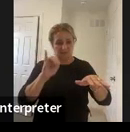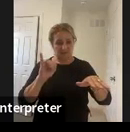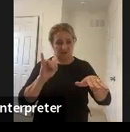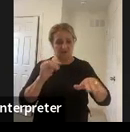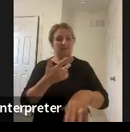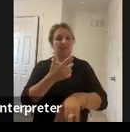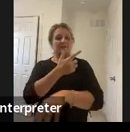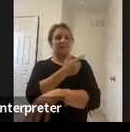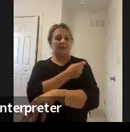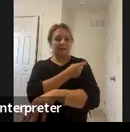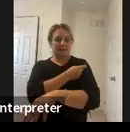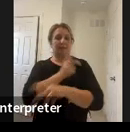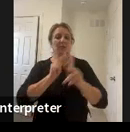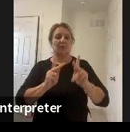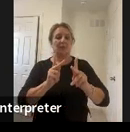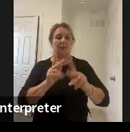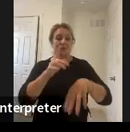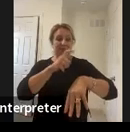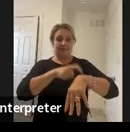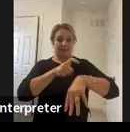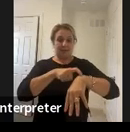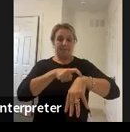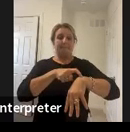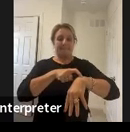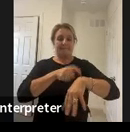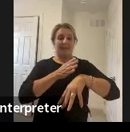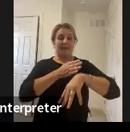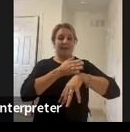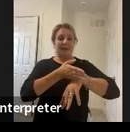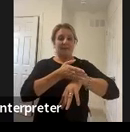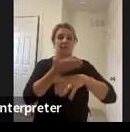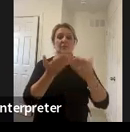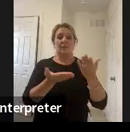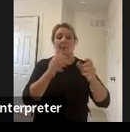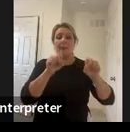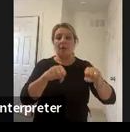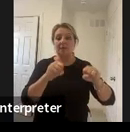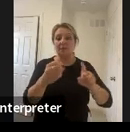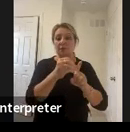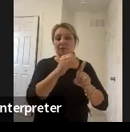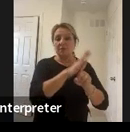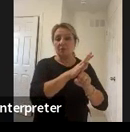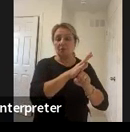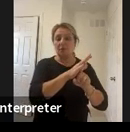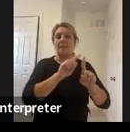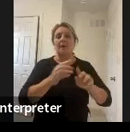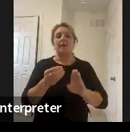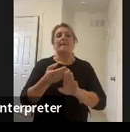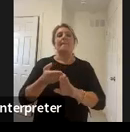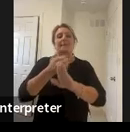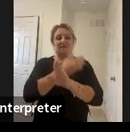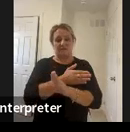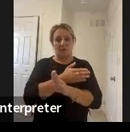vaccinating people within the time period after they could have been exposed, but before they would have